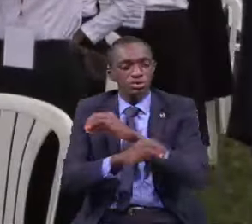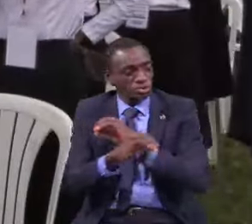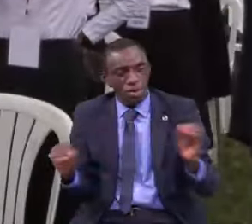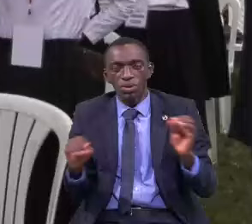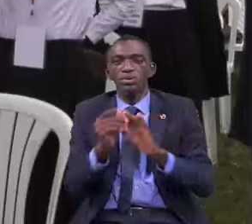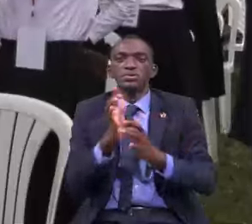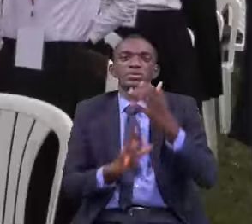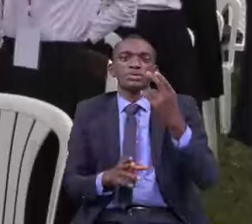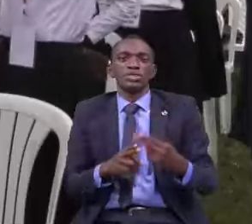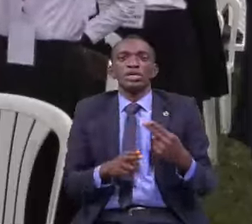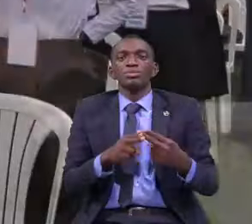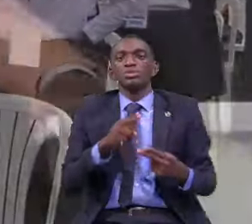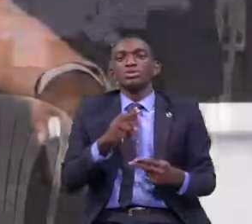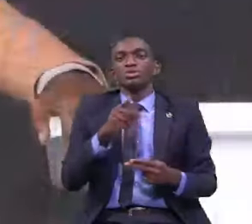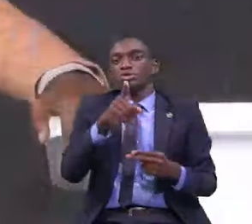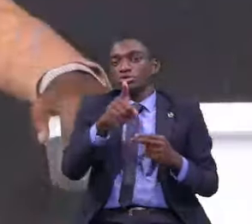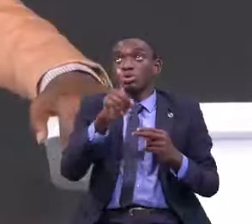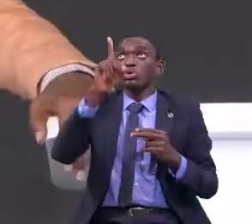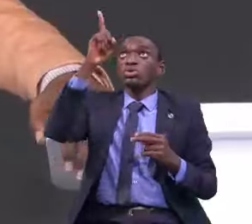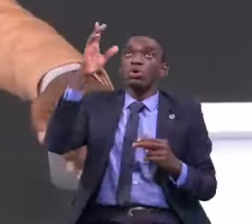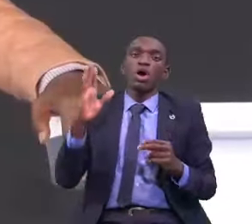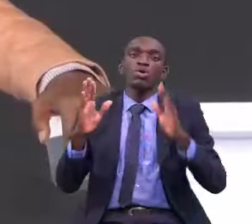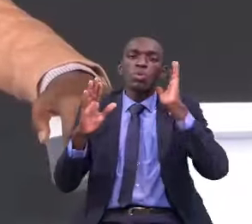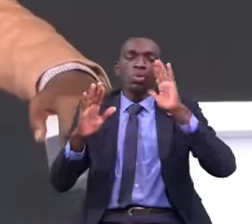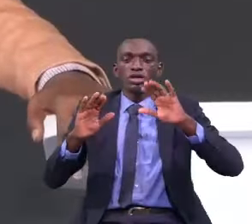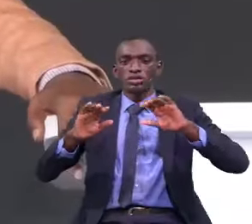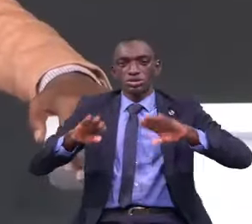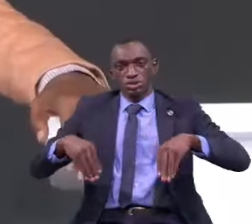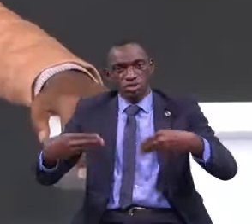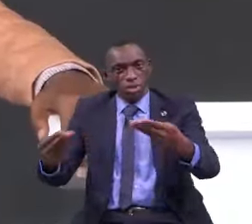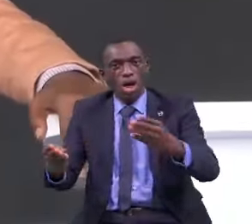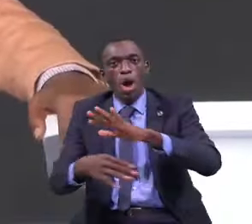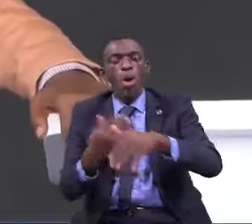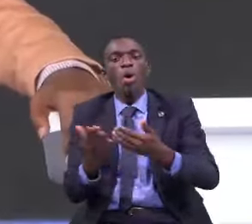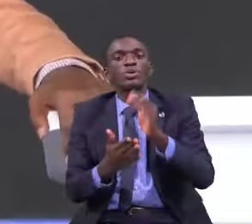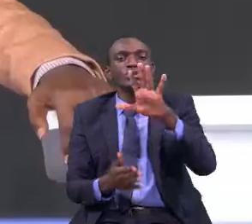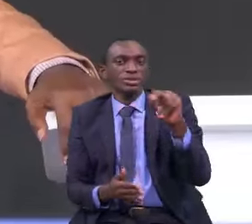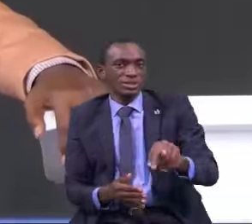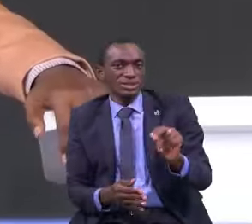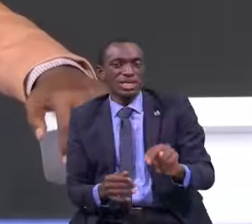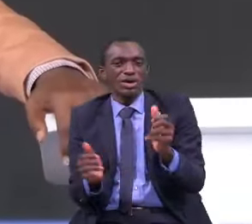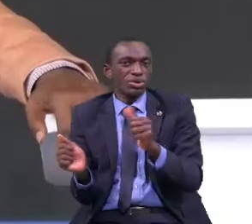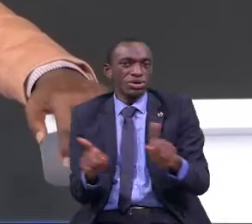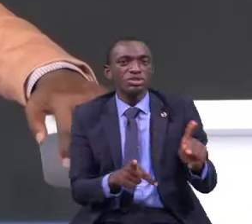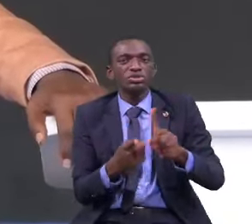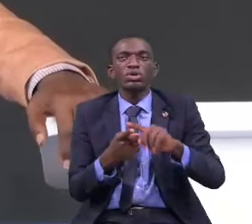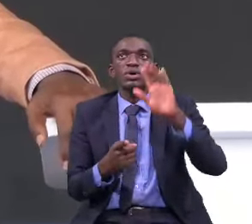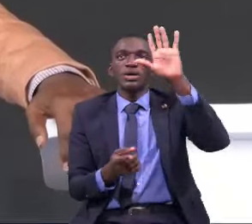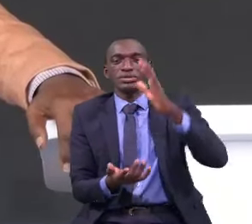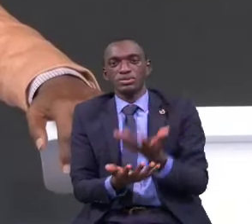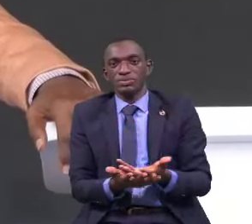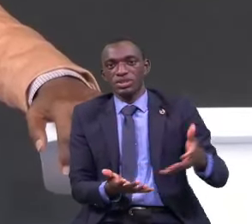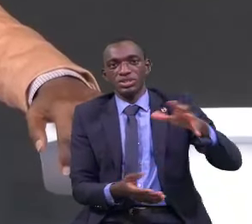It will supply all your needs according to his riches in glory by Christ Jesus.